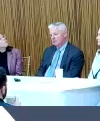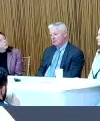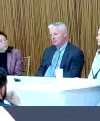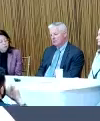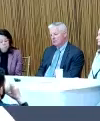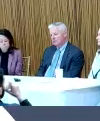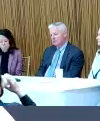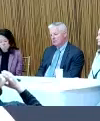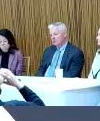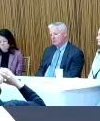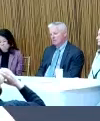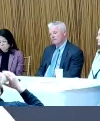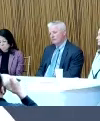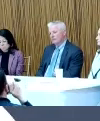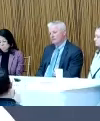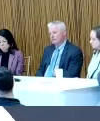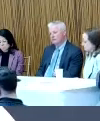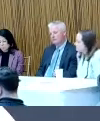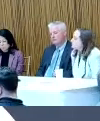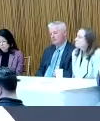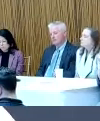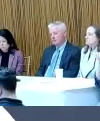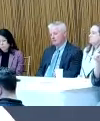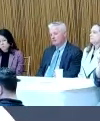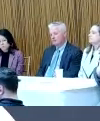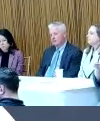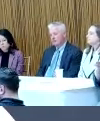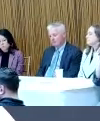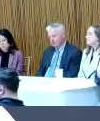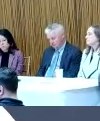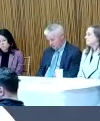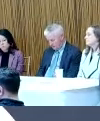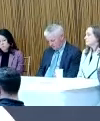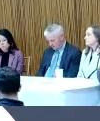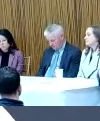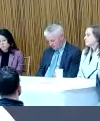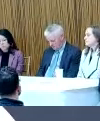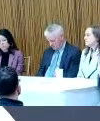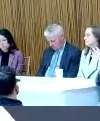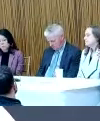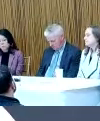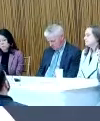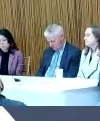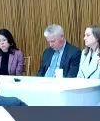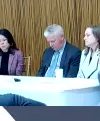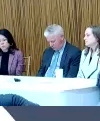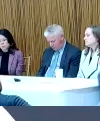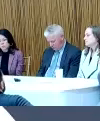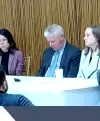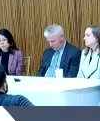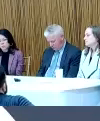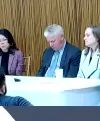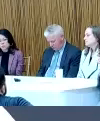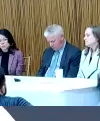Brentwood I mean she is telling him these some of the nicest clients I've ever worked with etc etc he's steering me away from